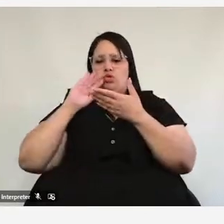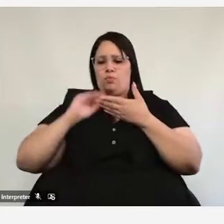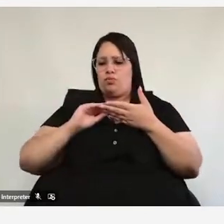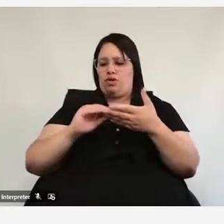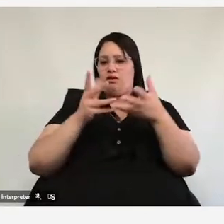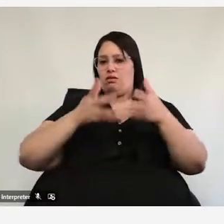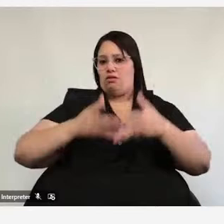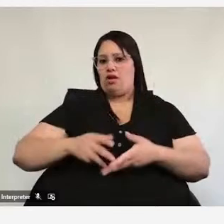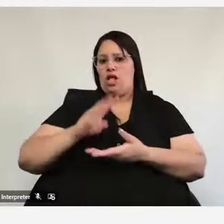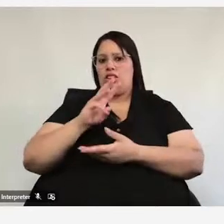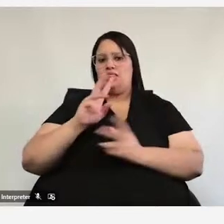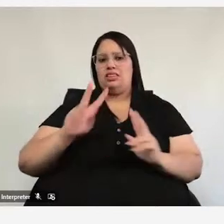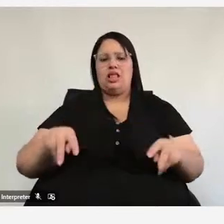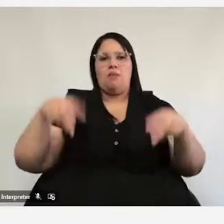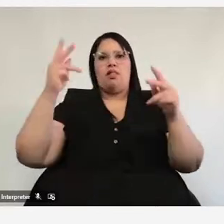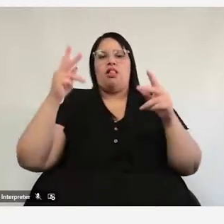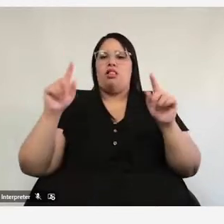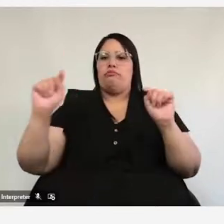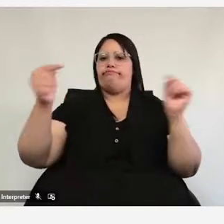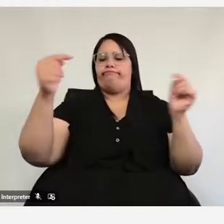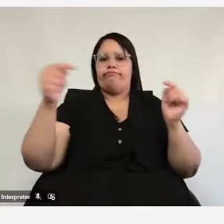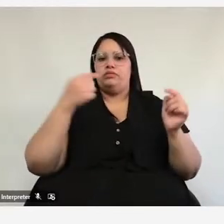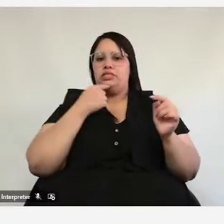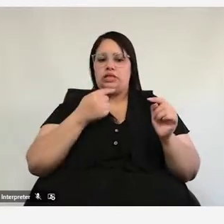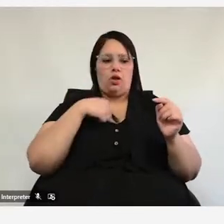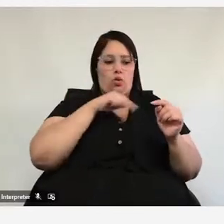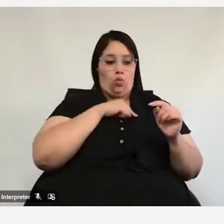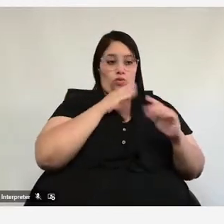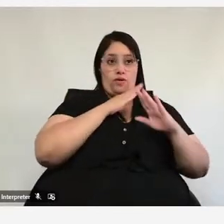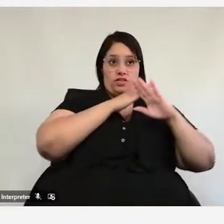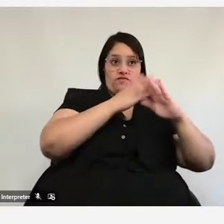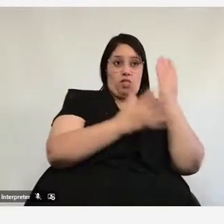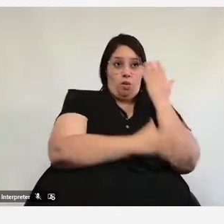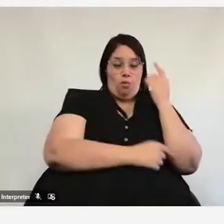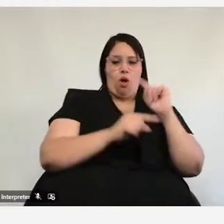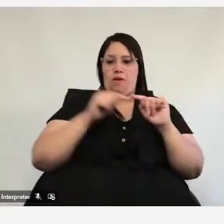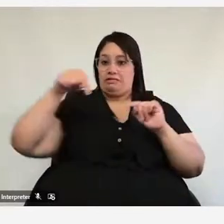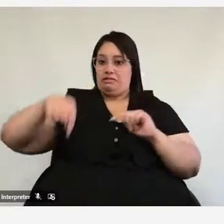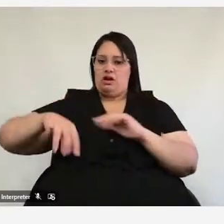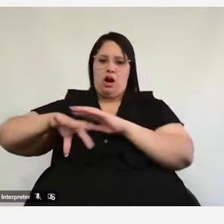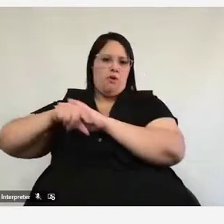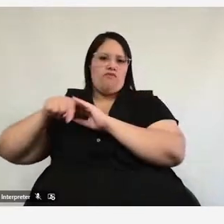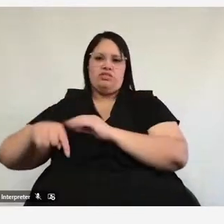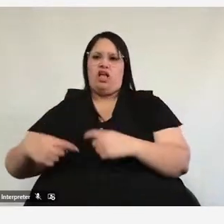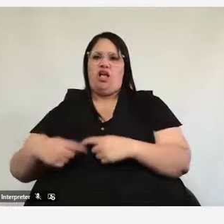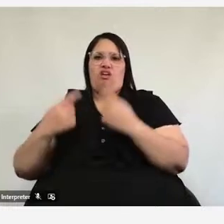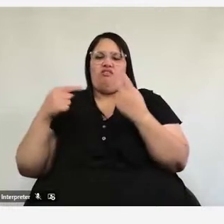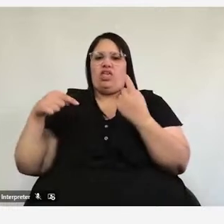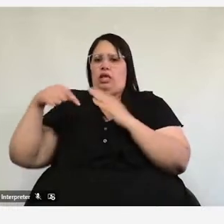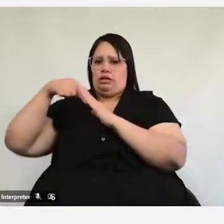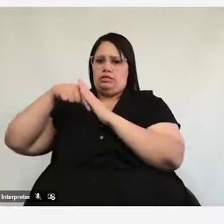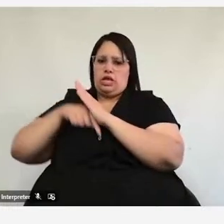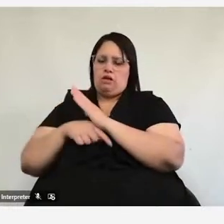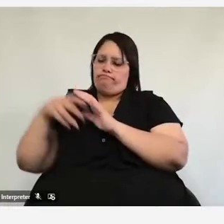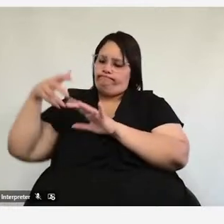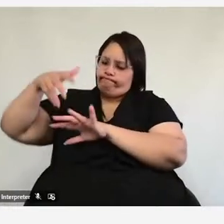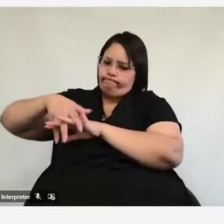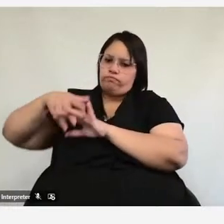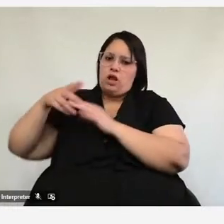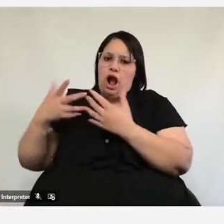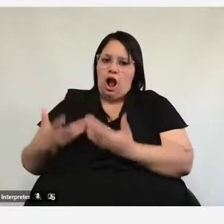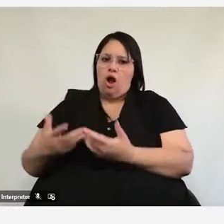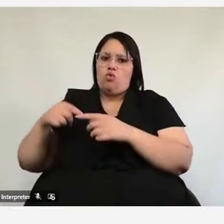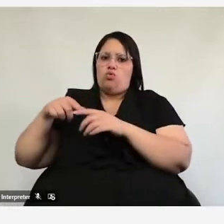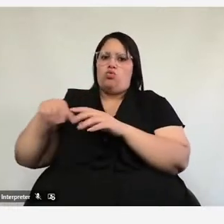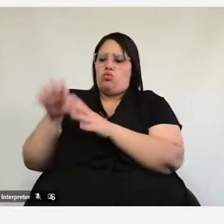the double standard of claiming to defend the poor, while government in this province that is deeply rooted in